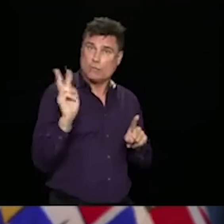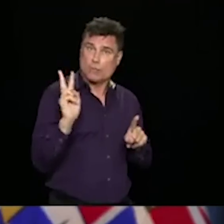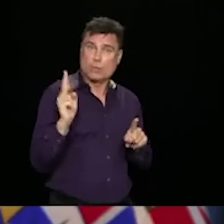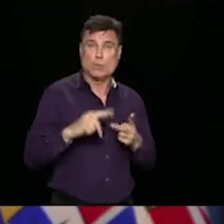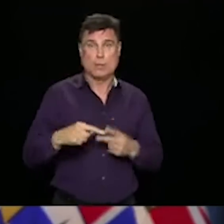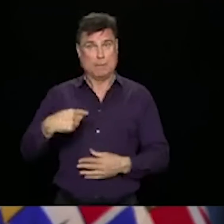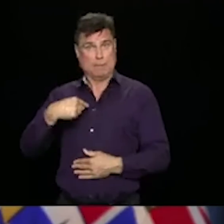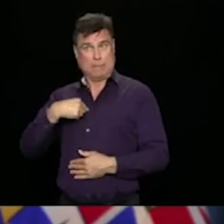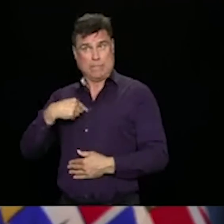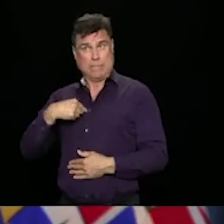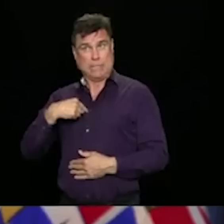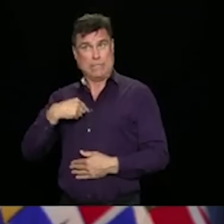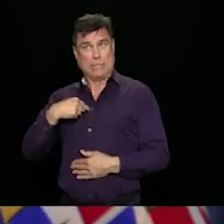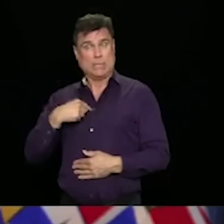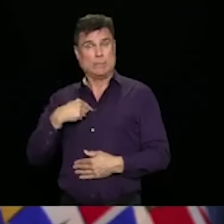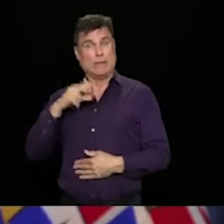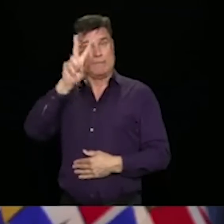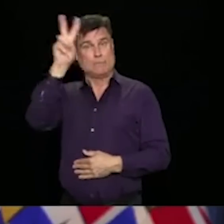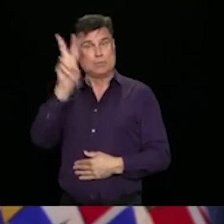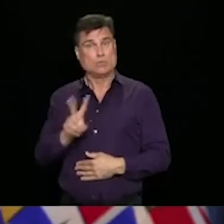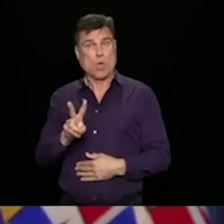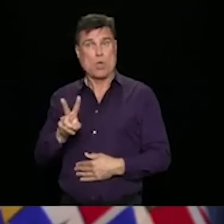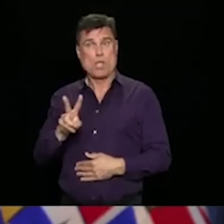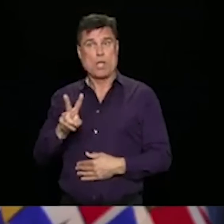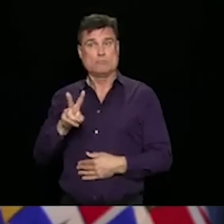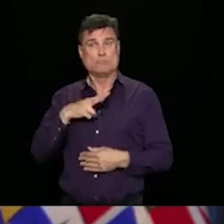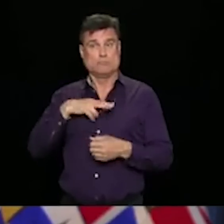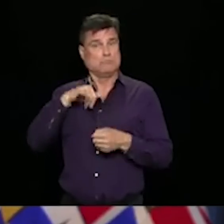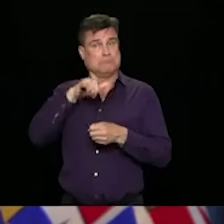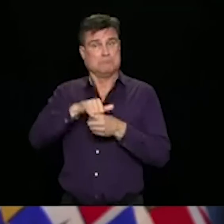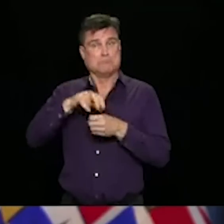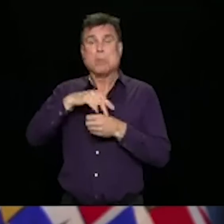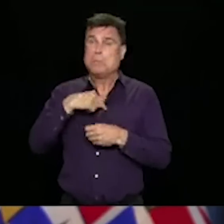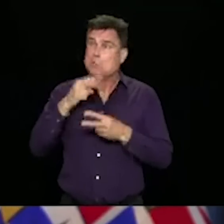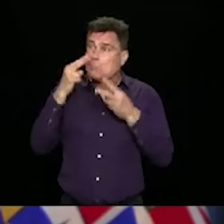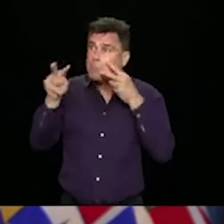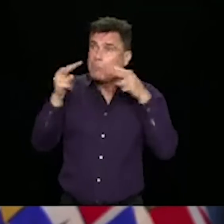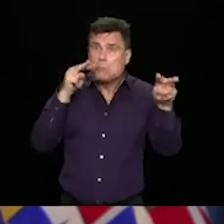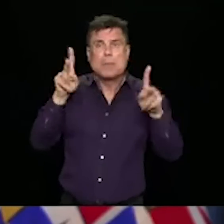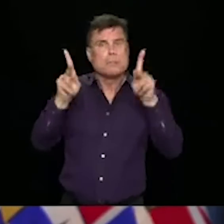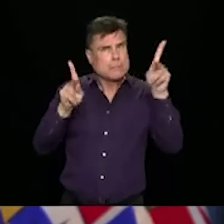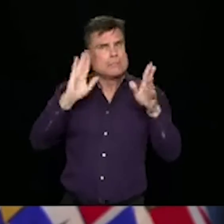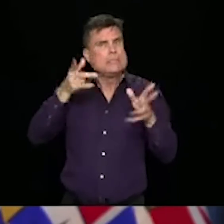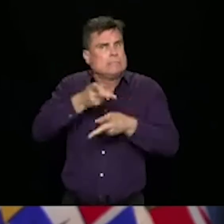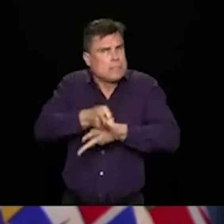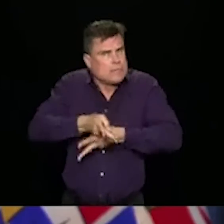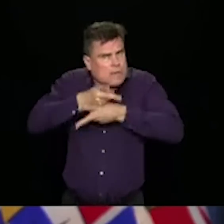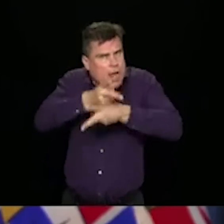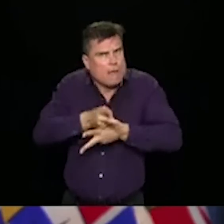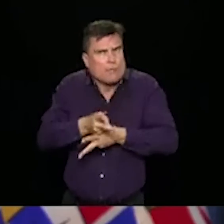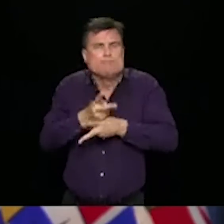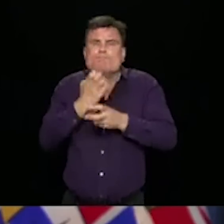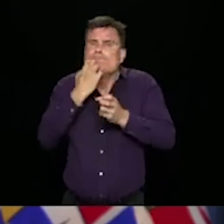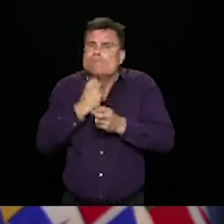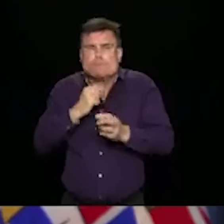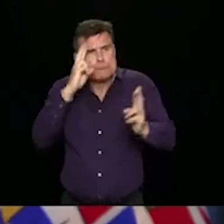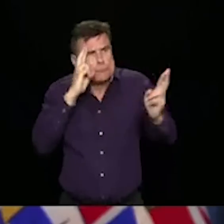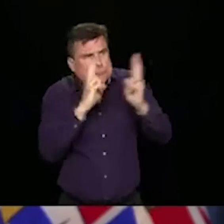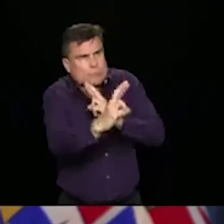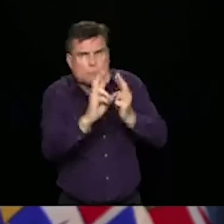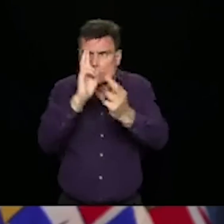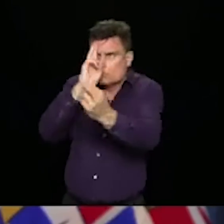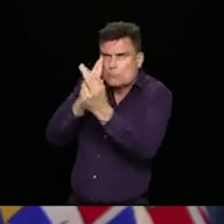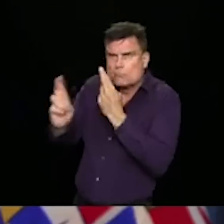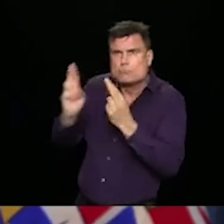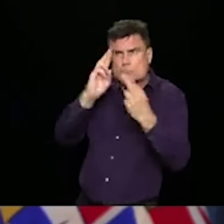people are doing the right thing. They're taking their time, they're making sure they have what they need in place. We're building up confidence slowly, and it's